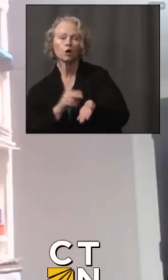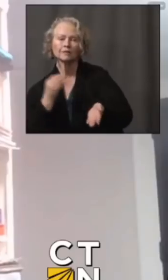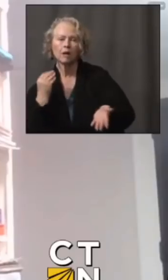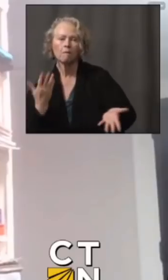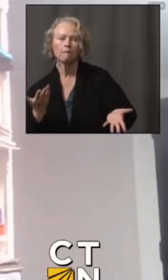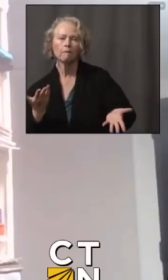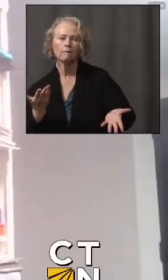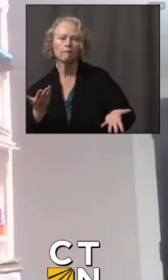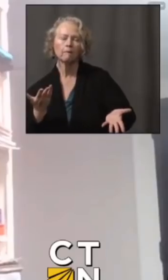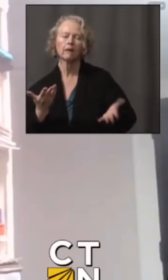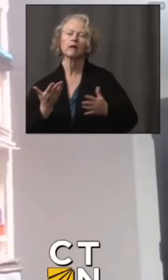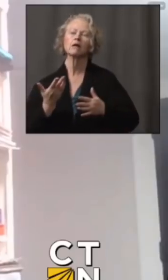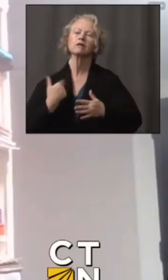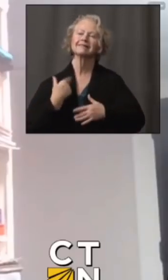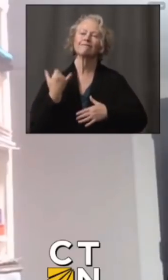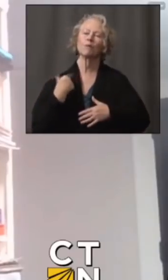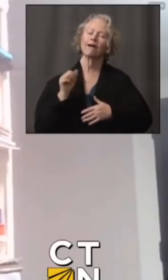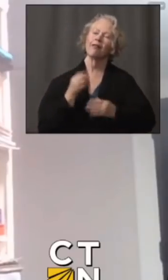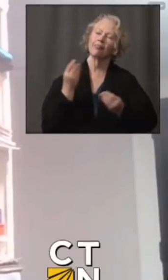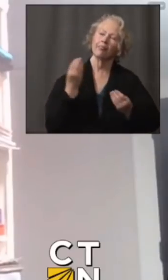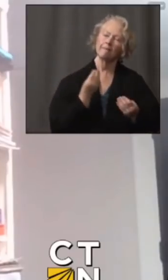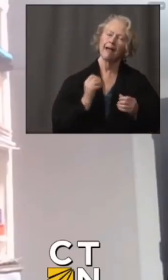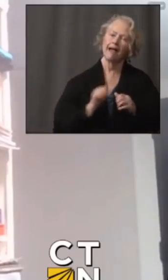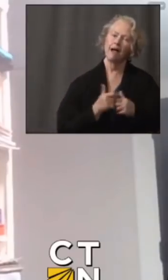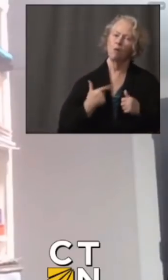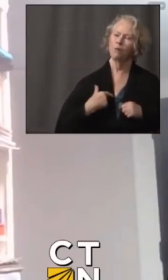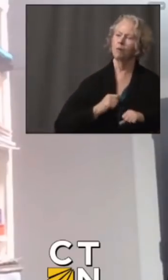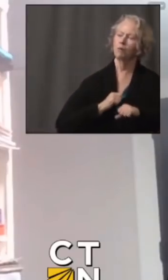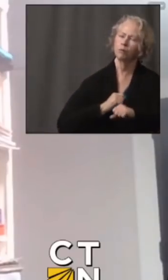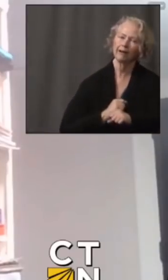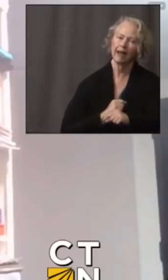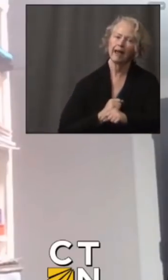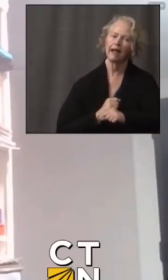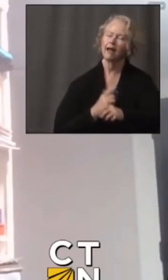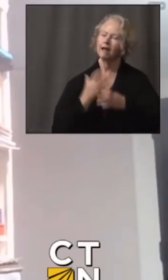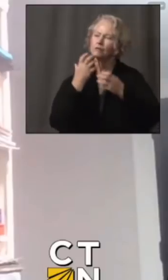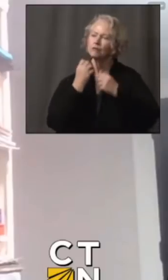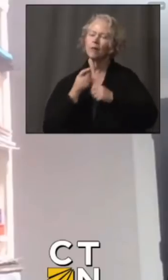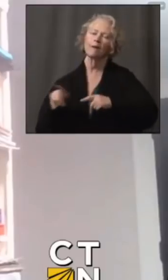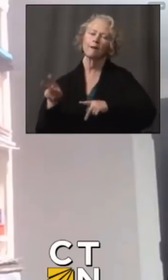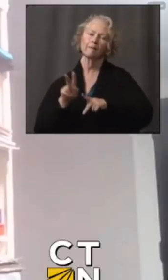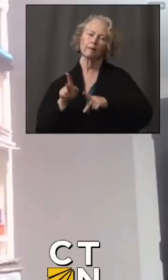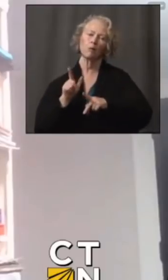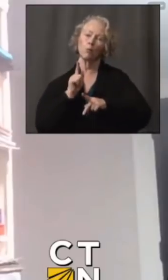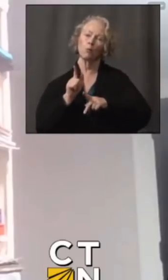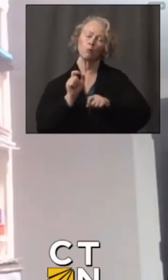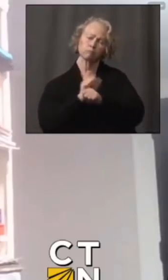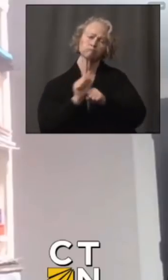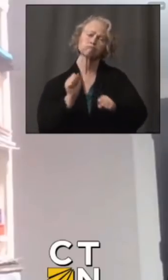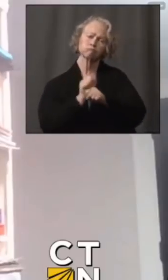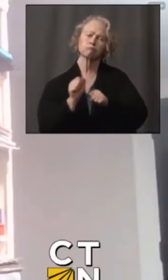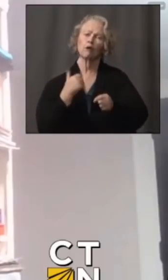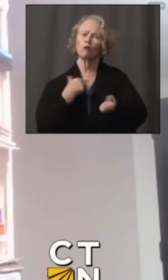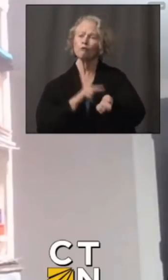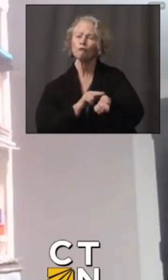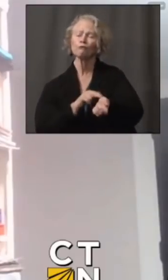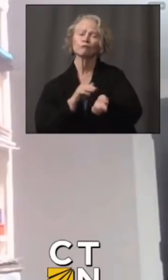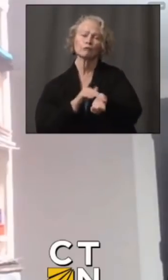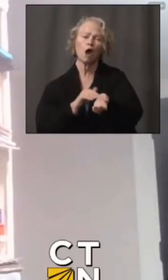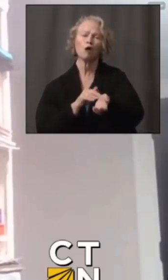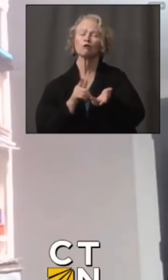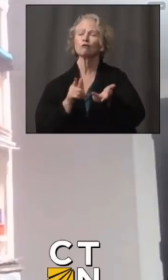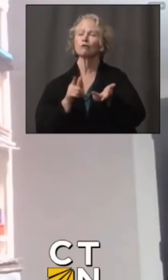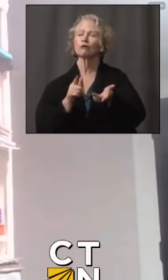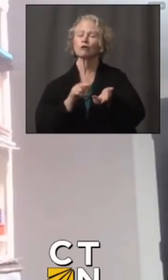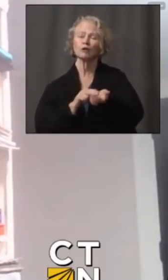whenever we can think about protecting and taking care of our workforce, I hope that will inspire people a little bit